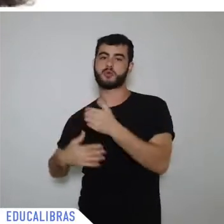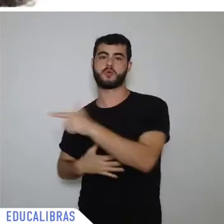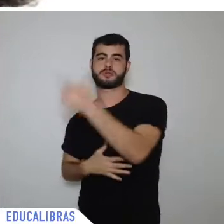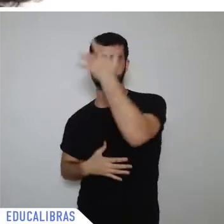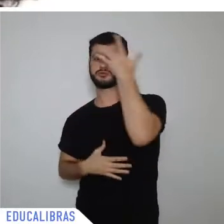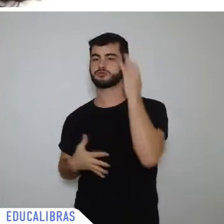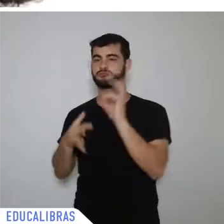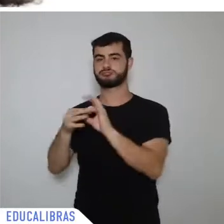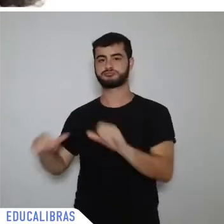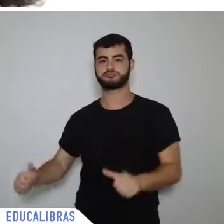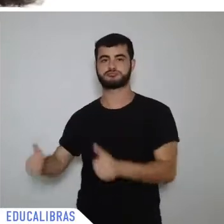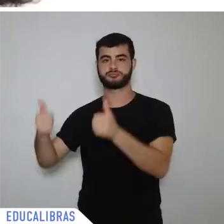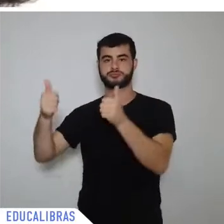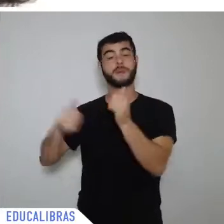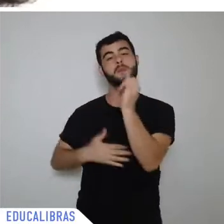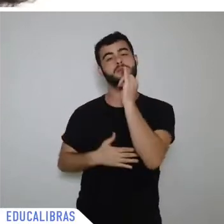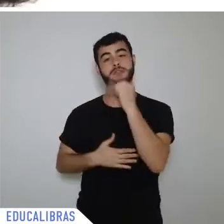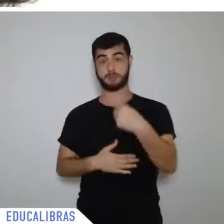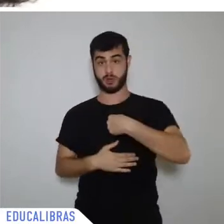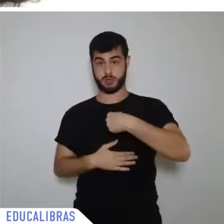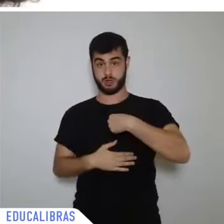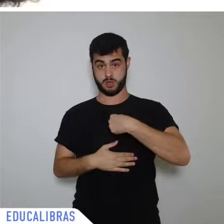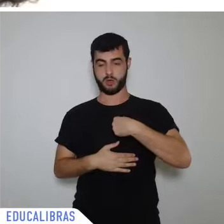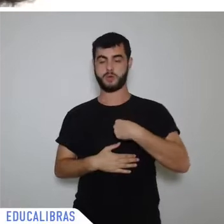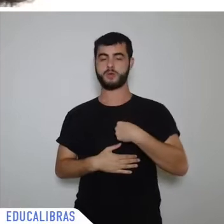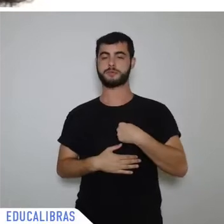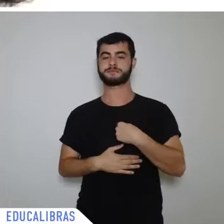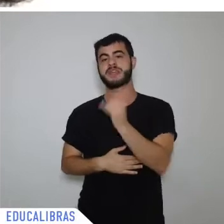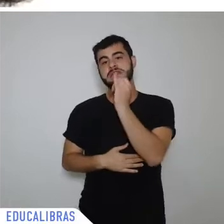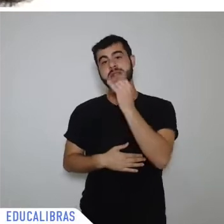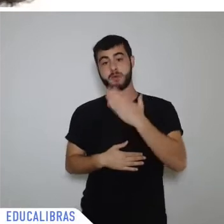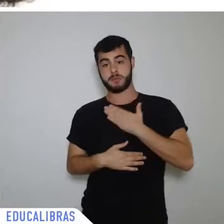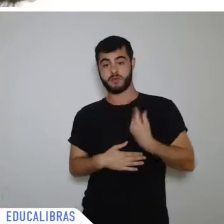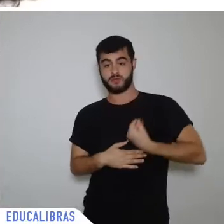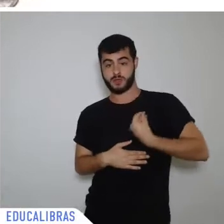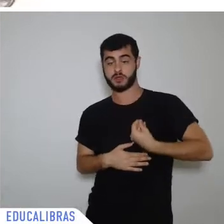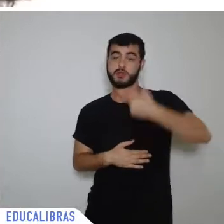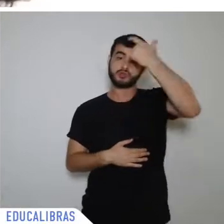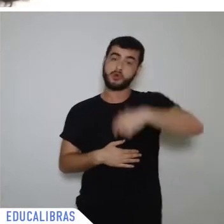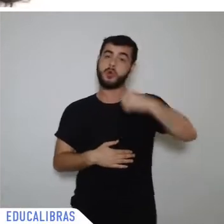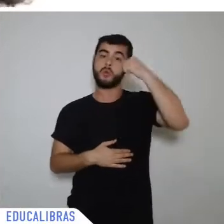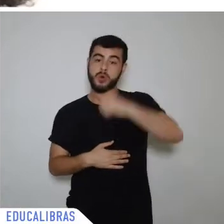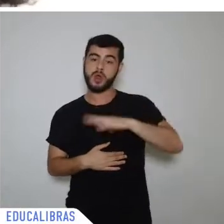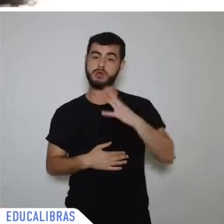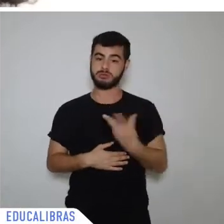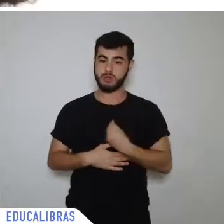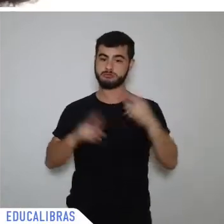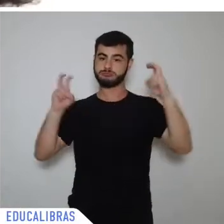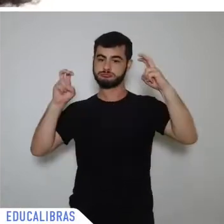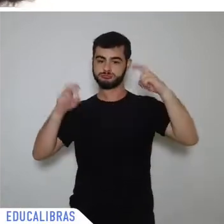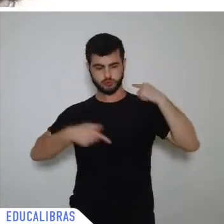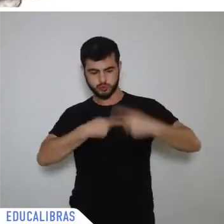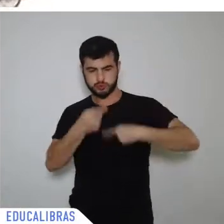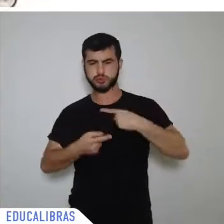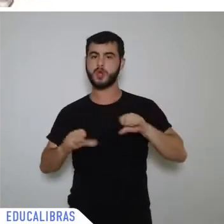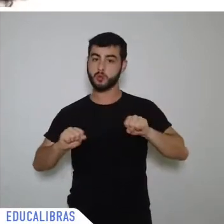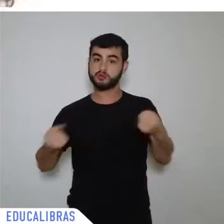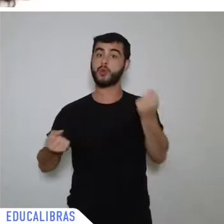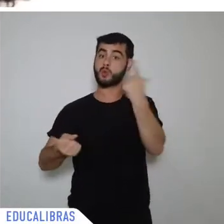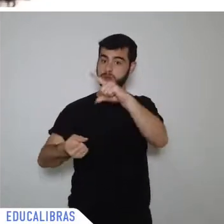cause people to have access to other things. Maybe you'll get the example of me. I'm a woman who